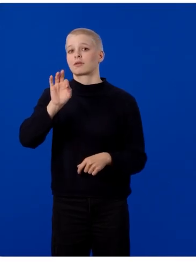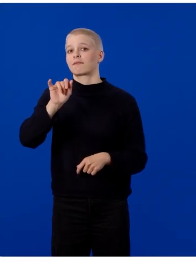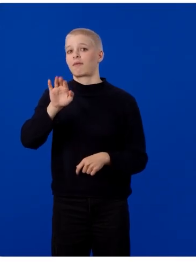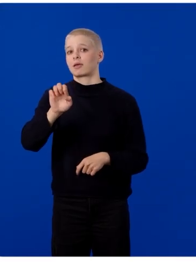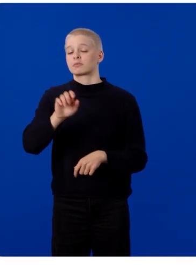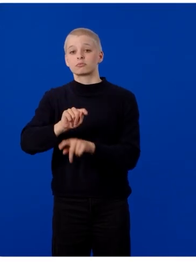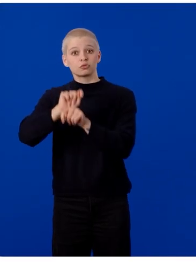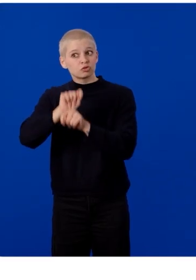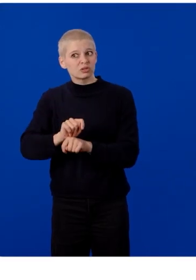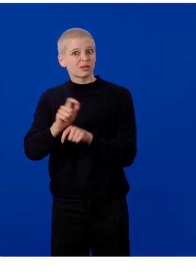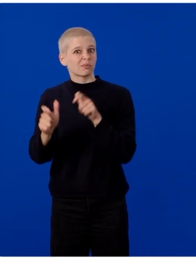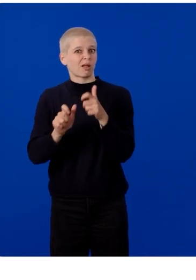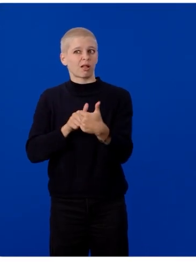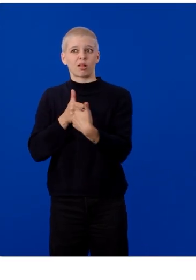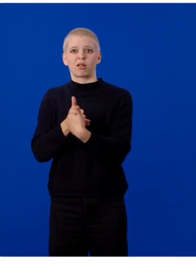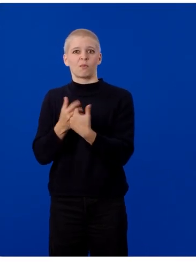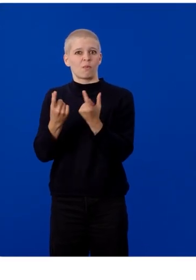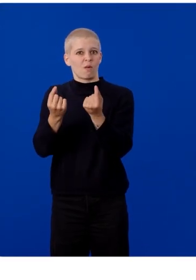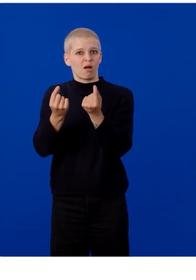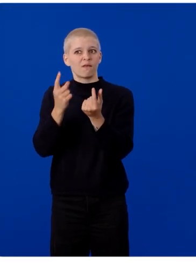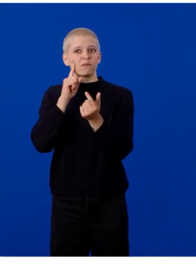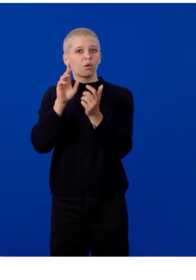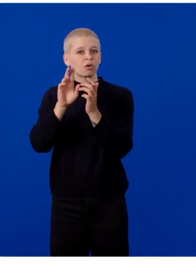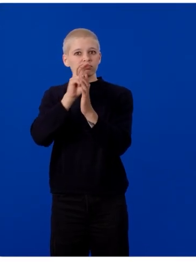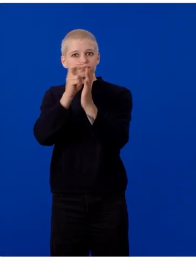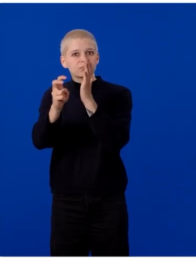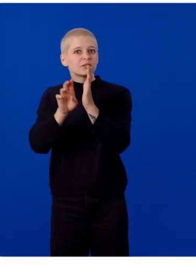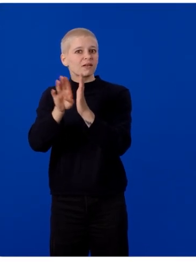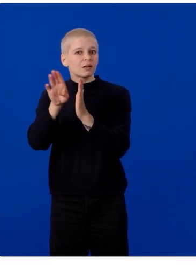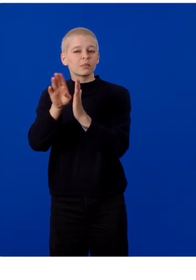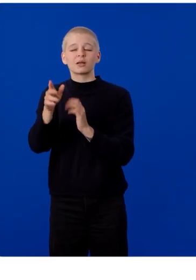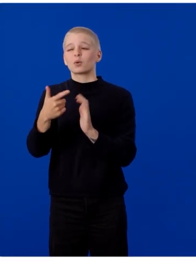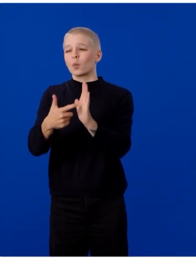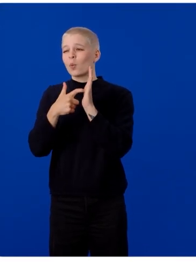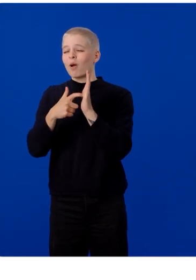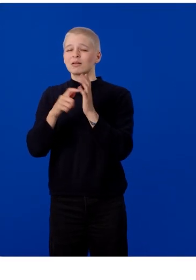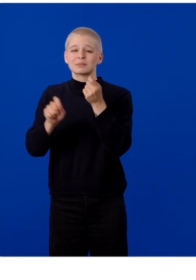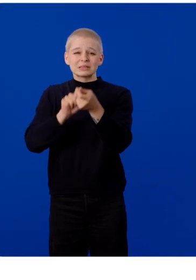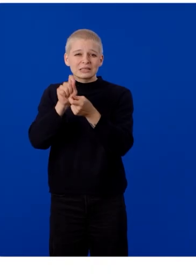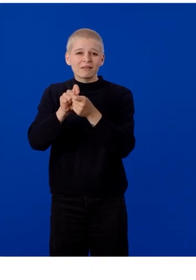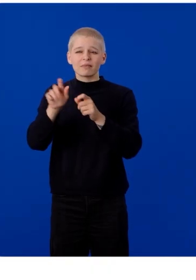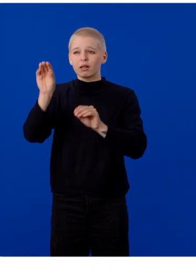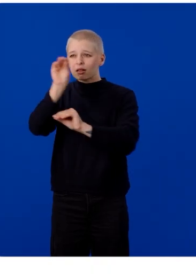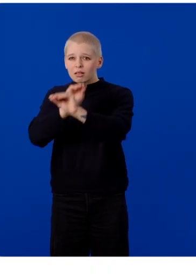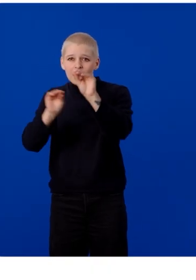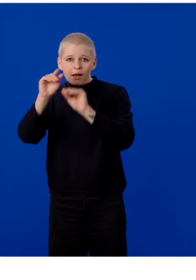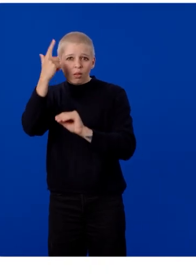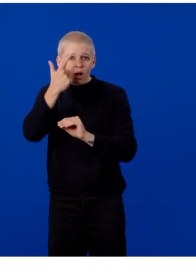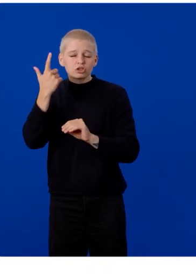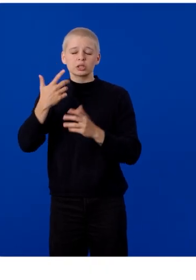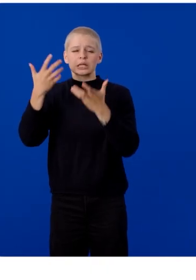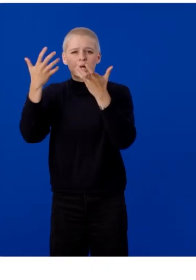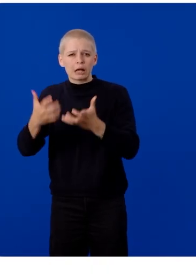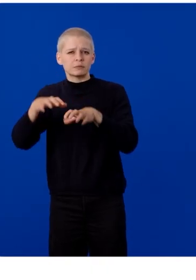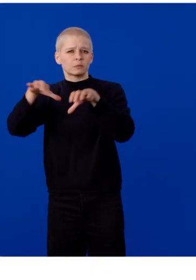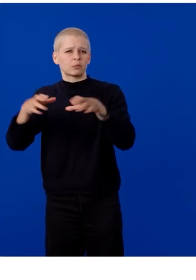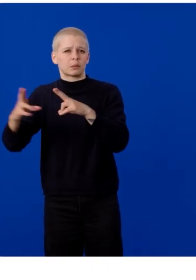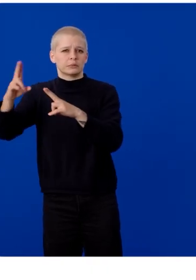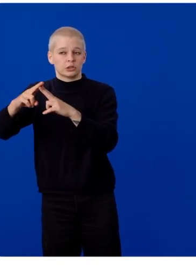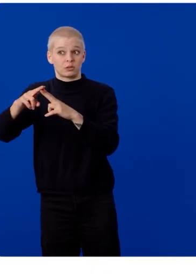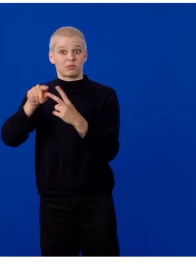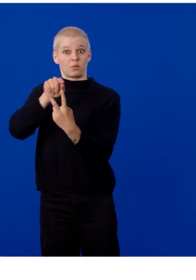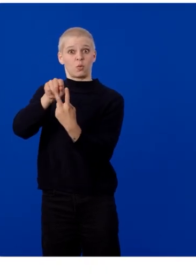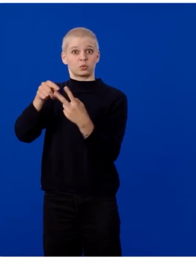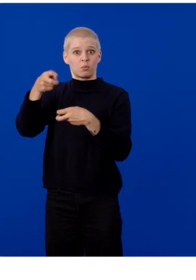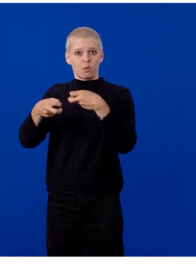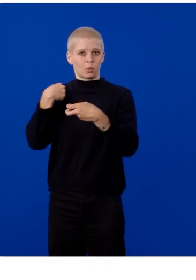a major challenge in immersive development, requiring custom layout logic and heavy performance optimization. We addressed both